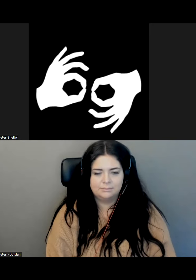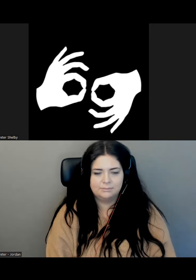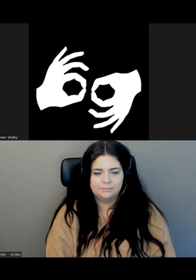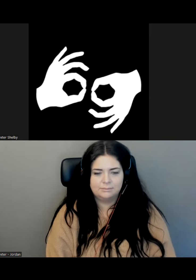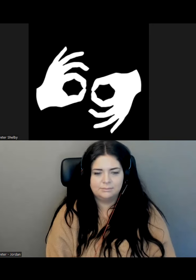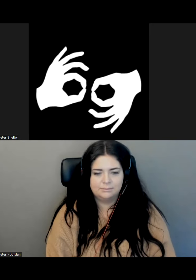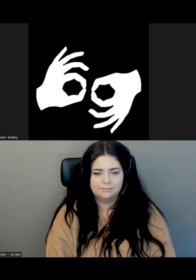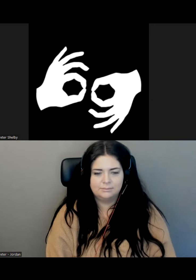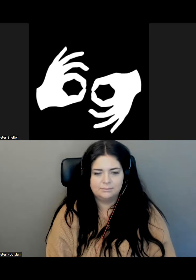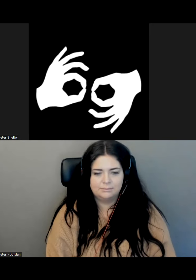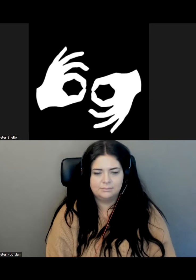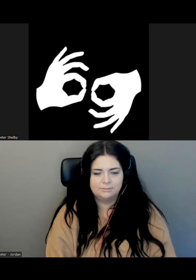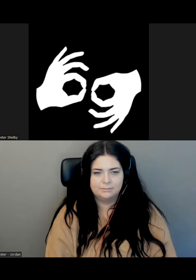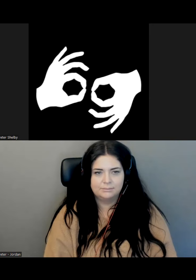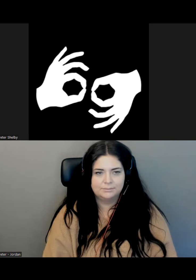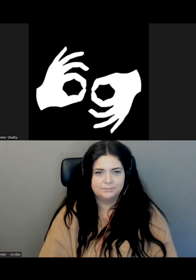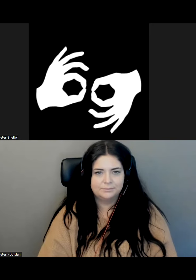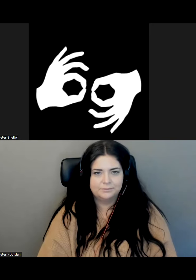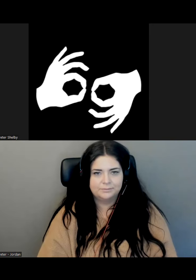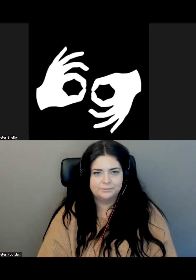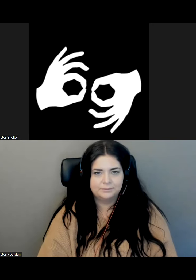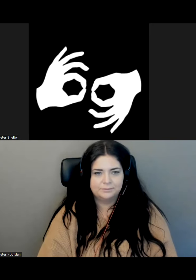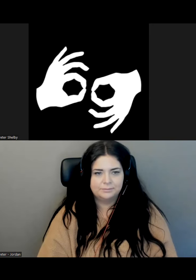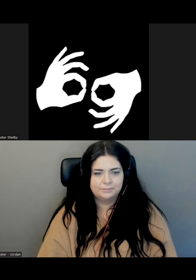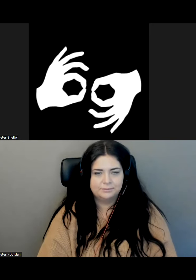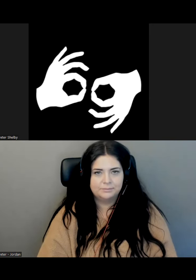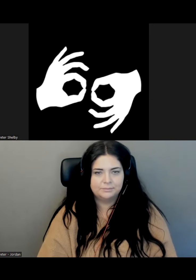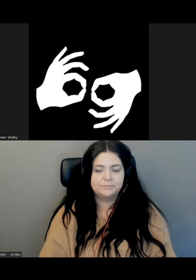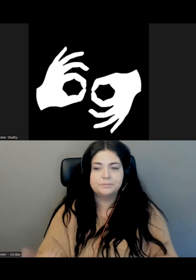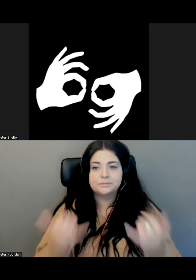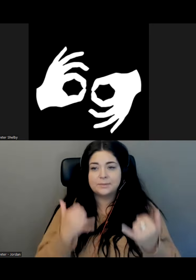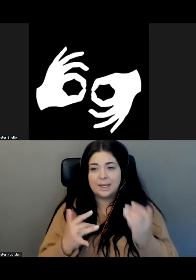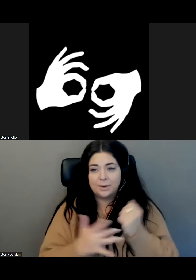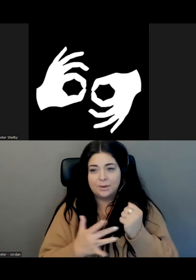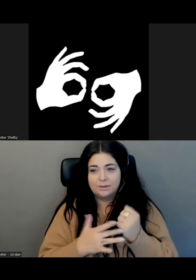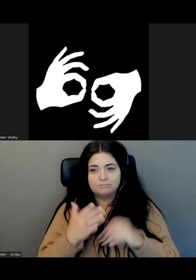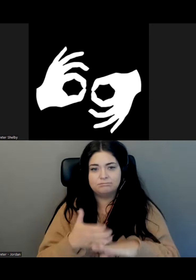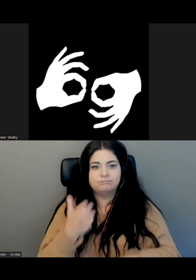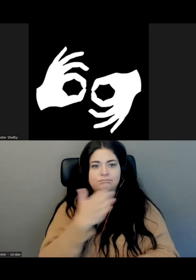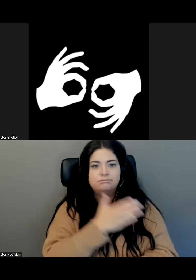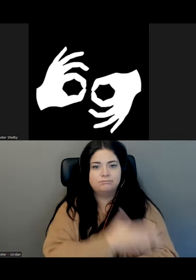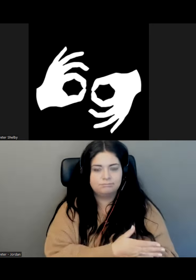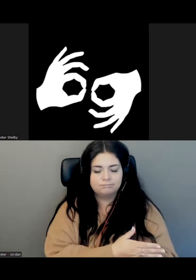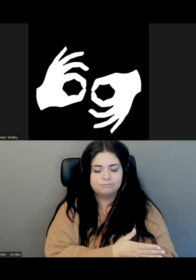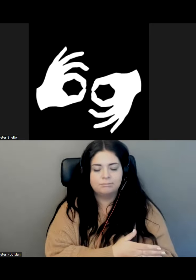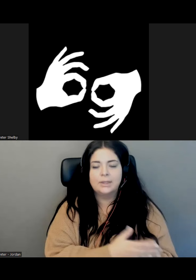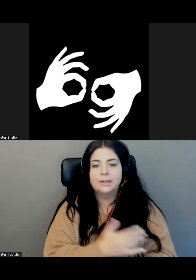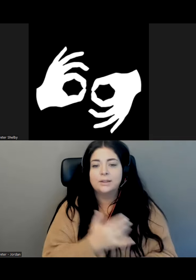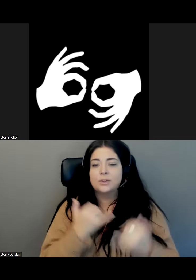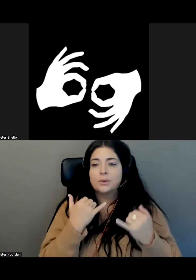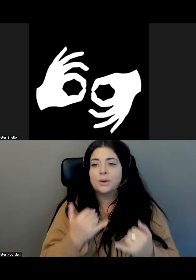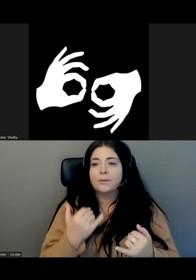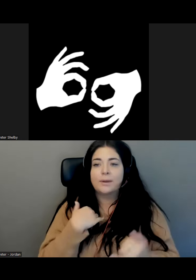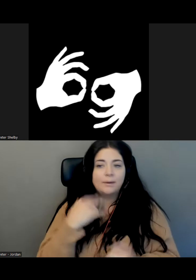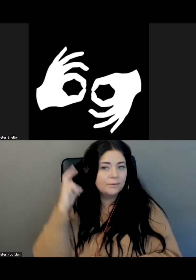cochlear implants, and that's when really your hearing is at a point where you have a lot of damage done